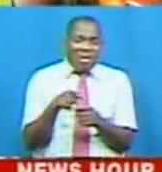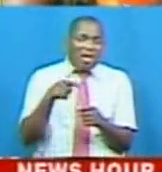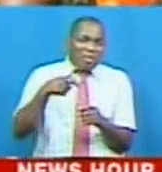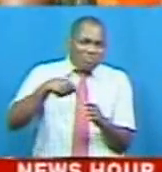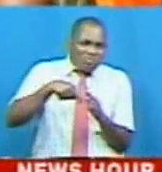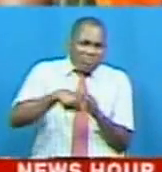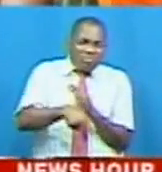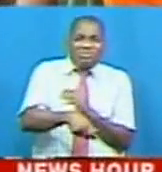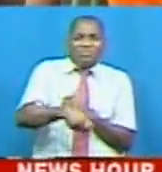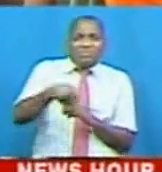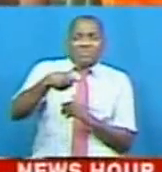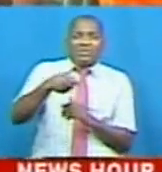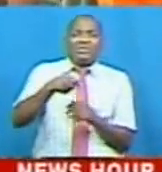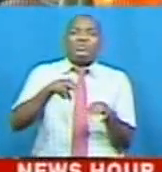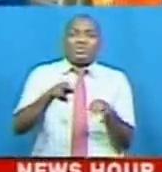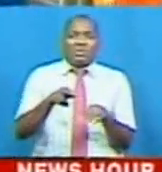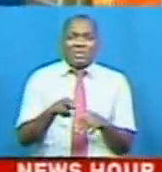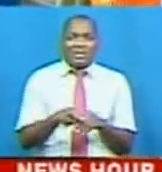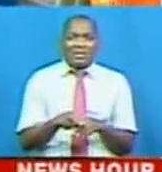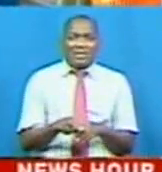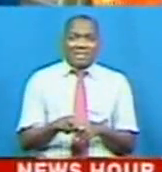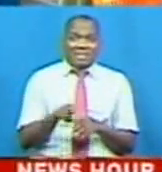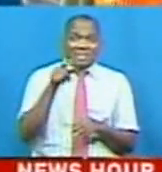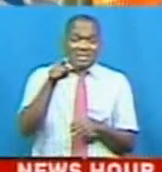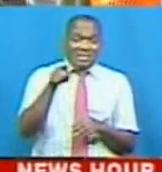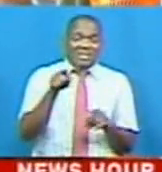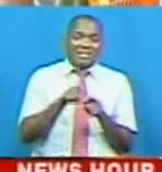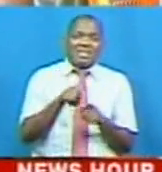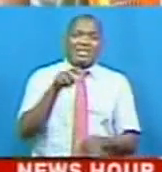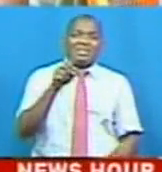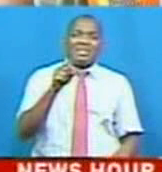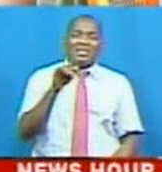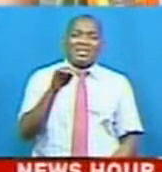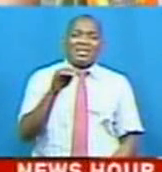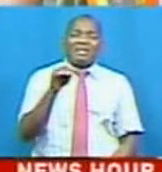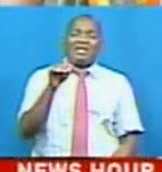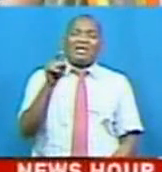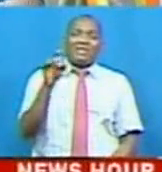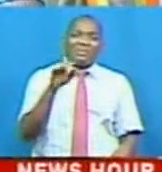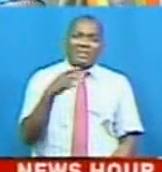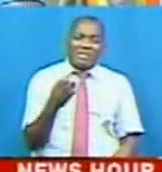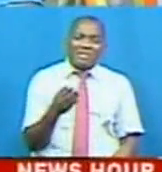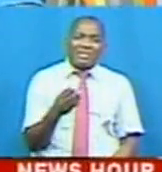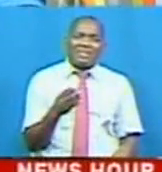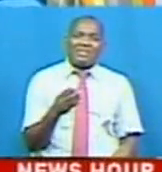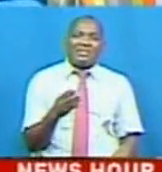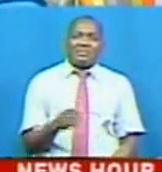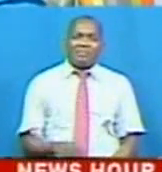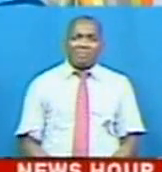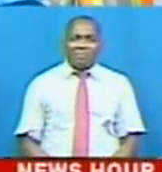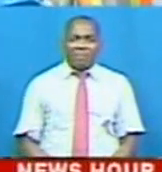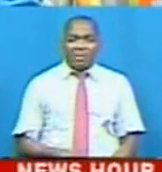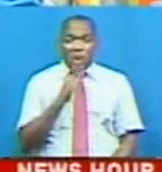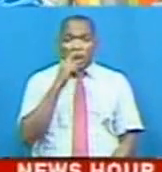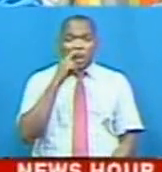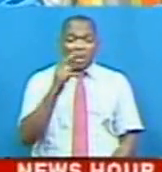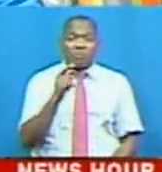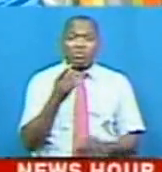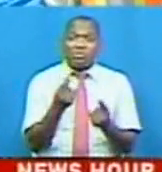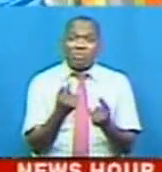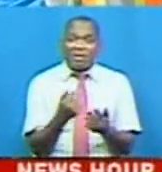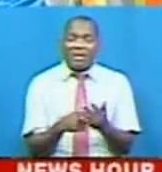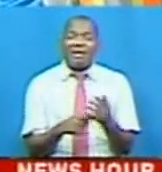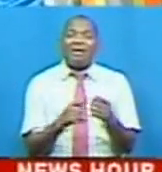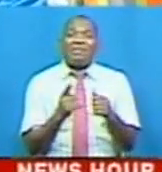core, some aspect of the road core. It's a cylinder, 100 millimeters in diameter. And what we want to do